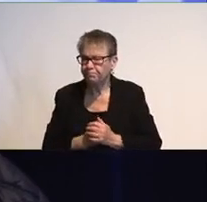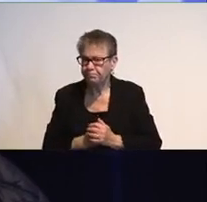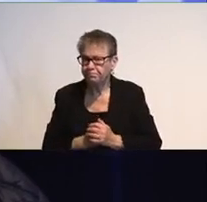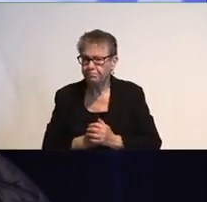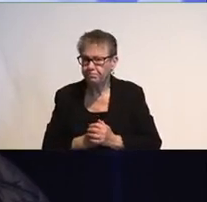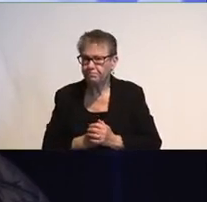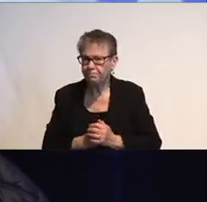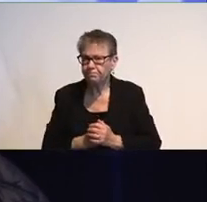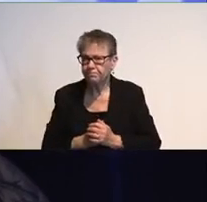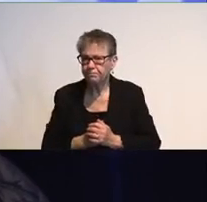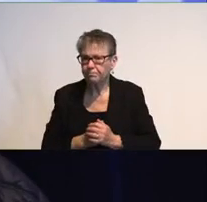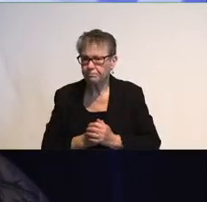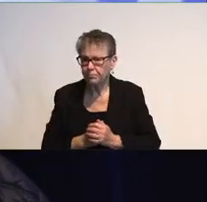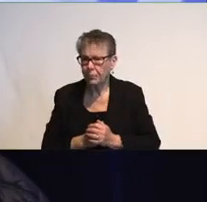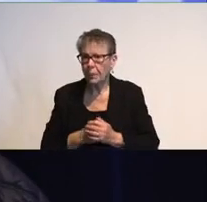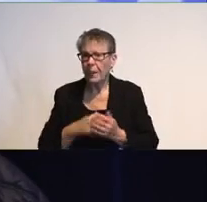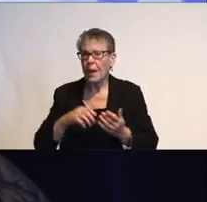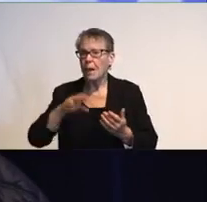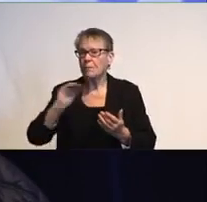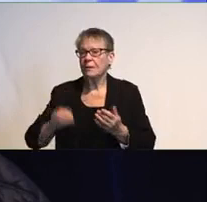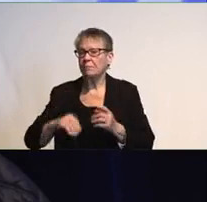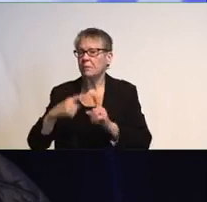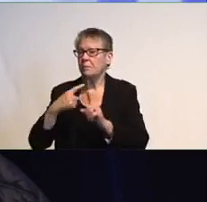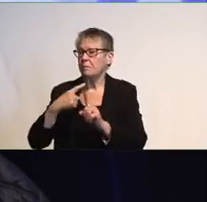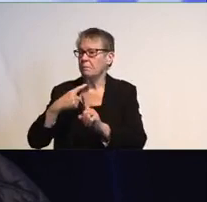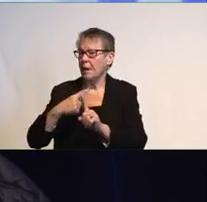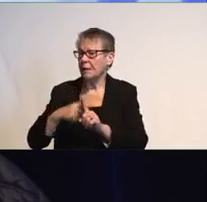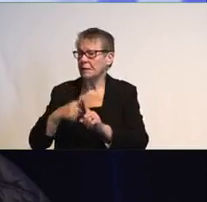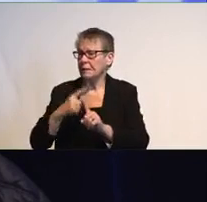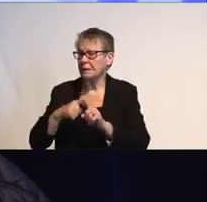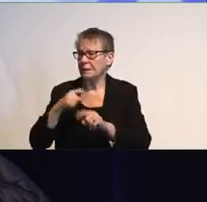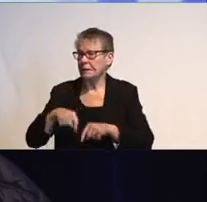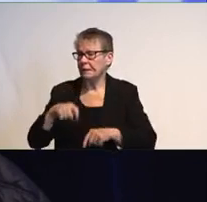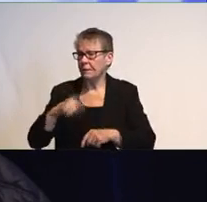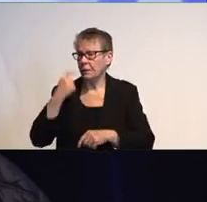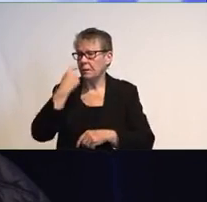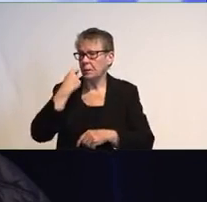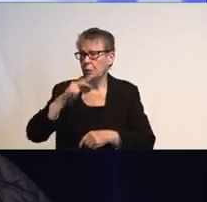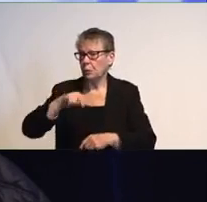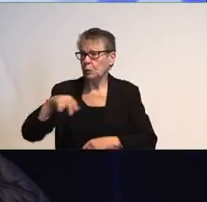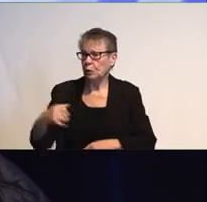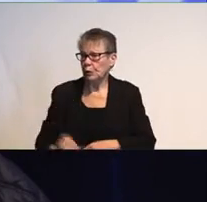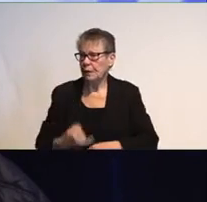The percent positivity as of December 16th for the state is